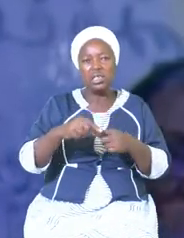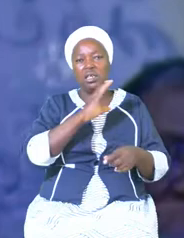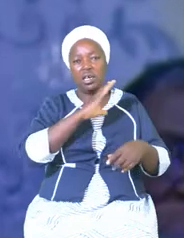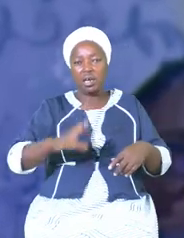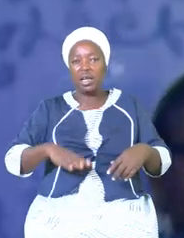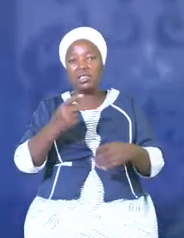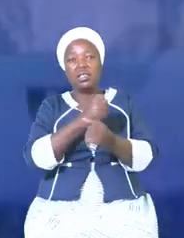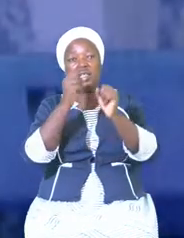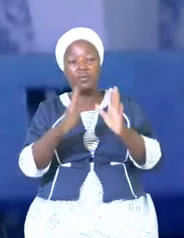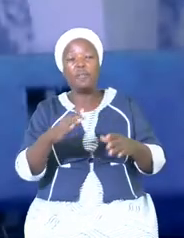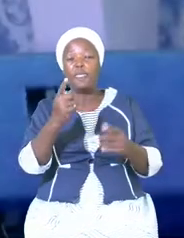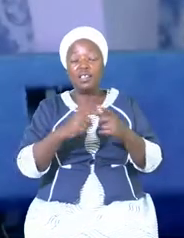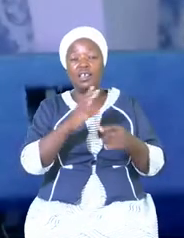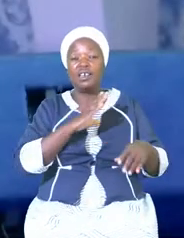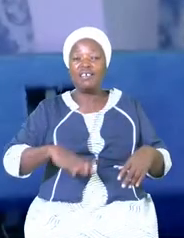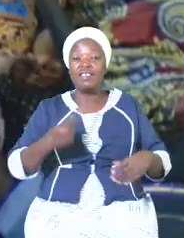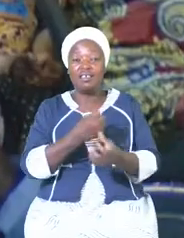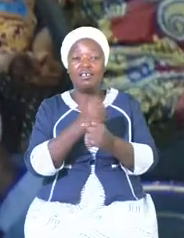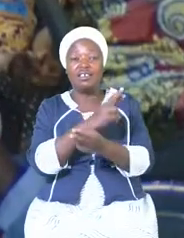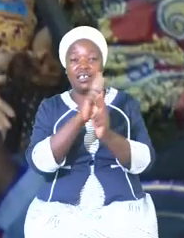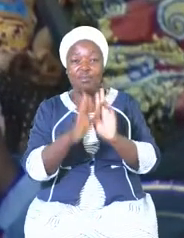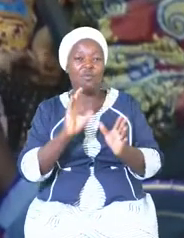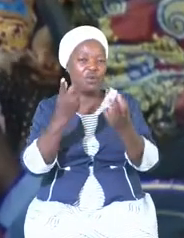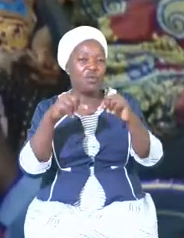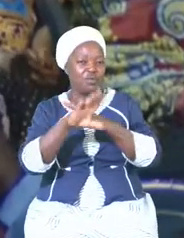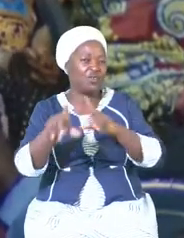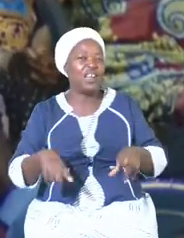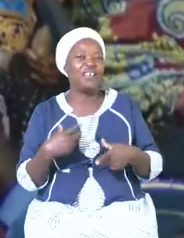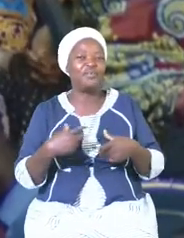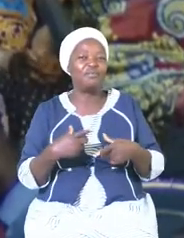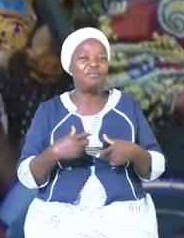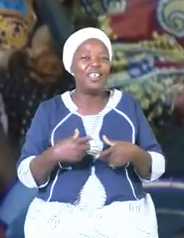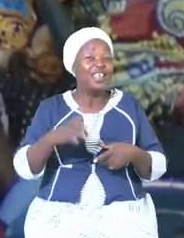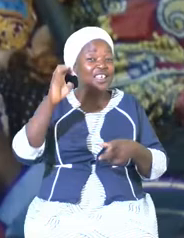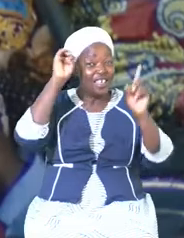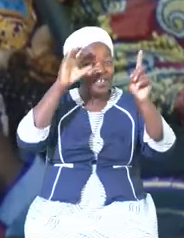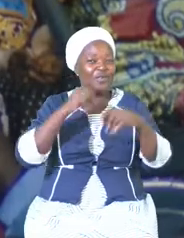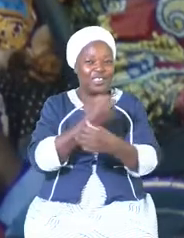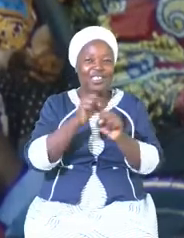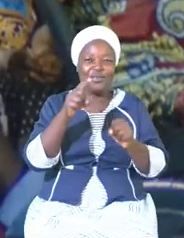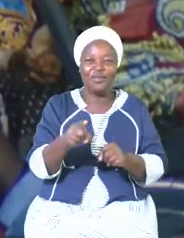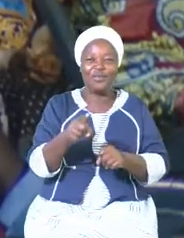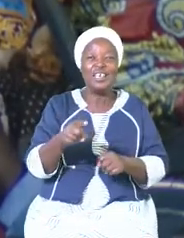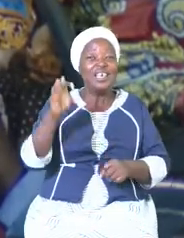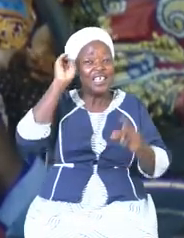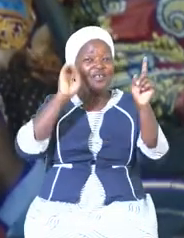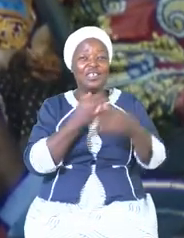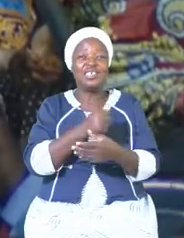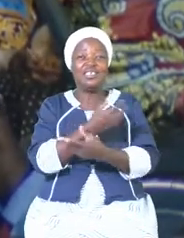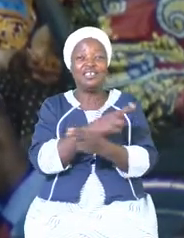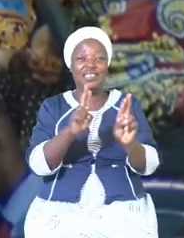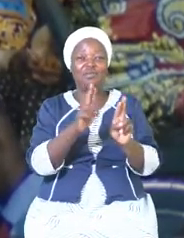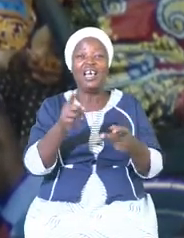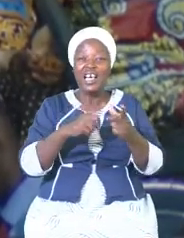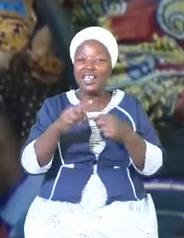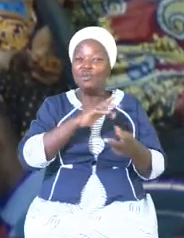the Redeemer, he will come to your life. He will save you. He will redeem you. He will turn your